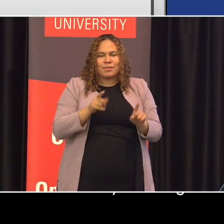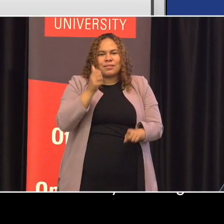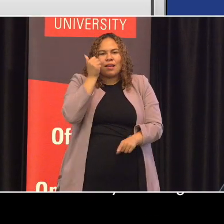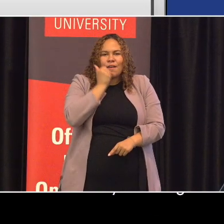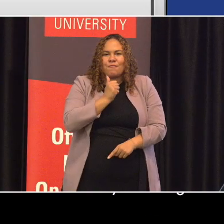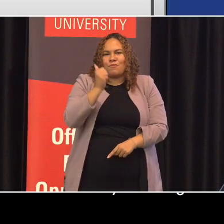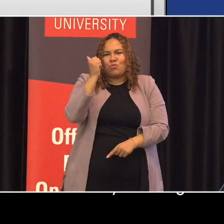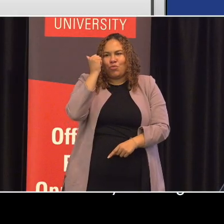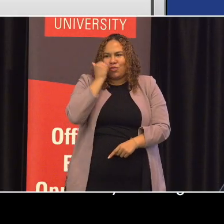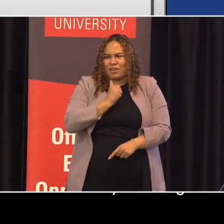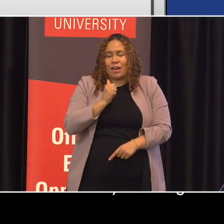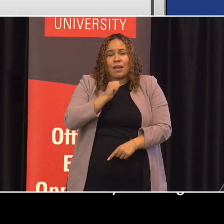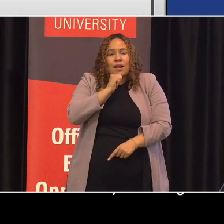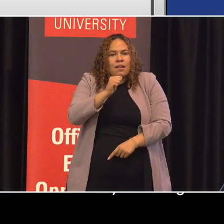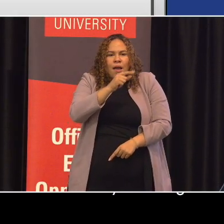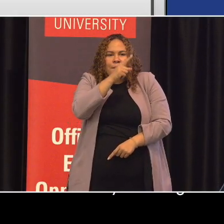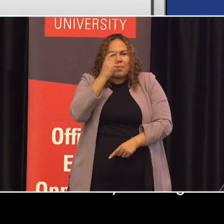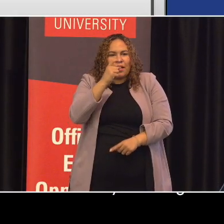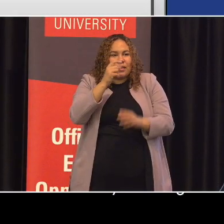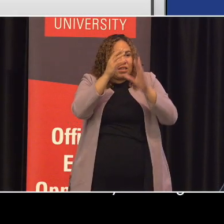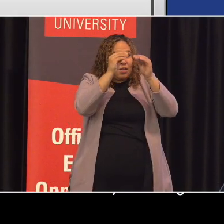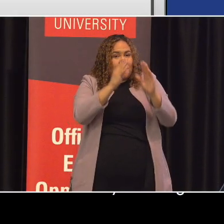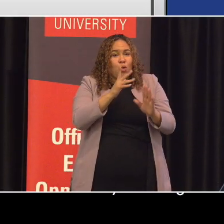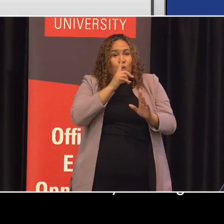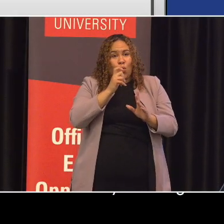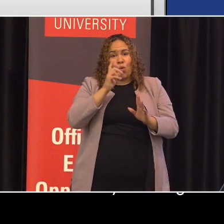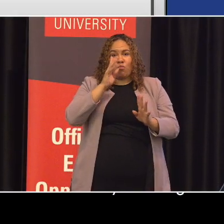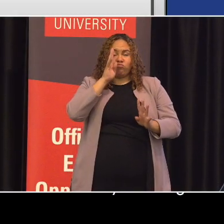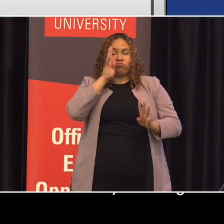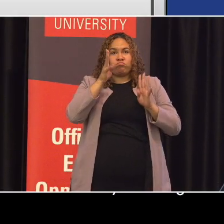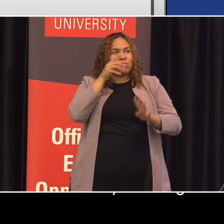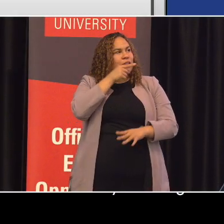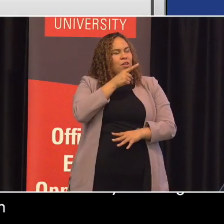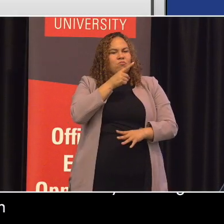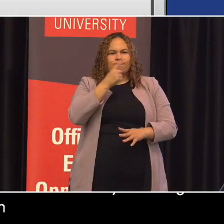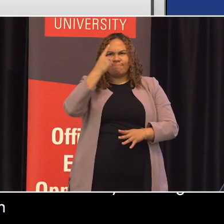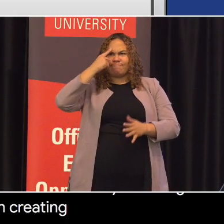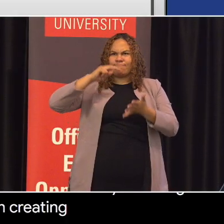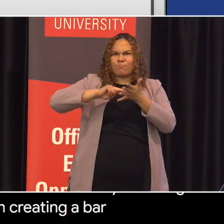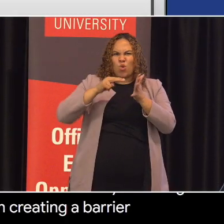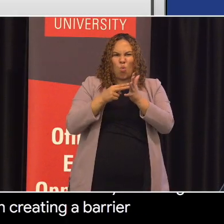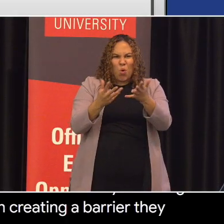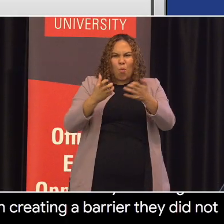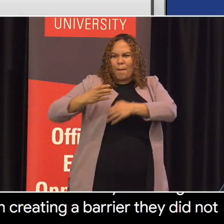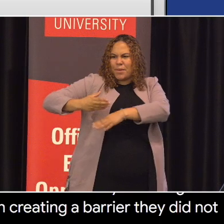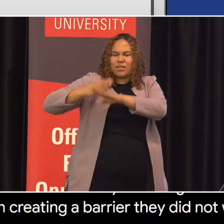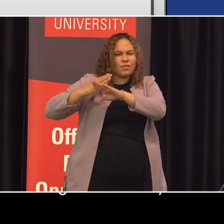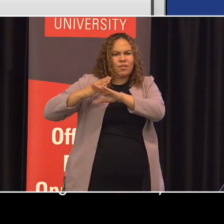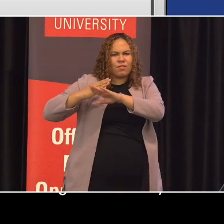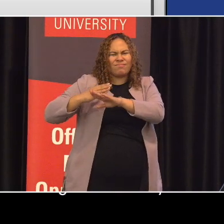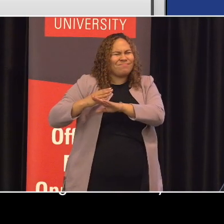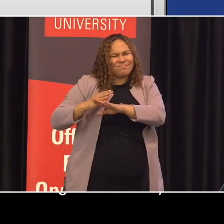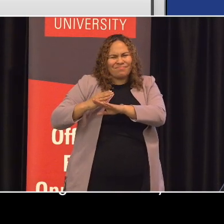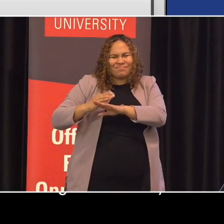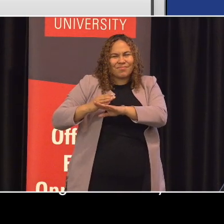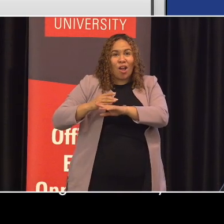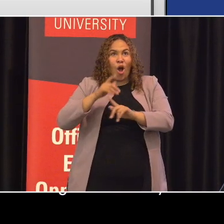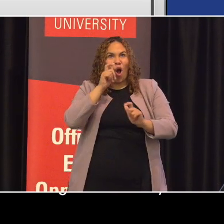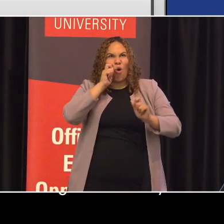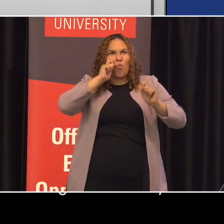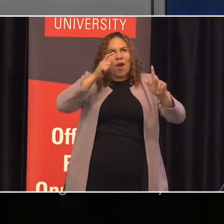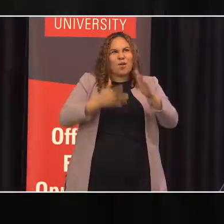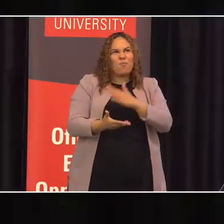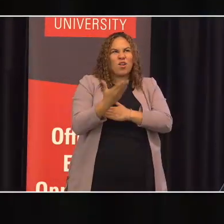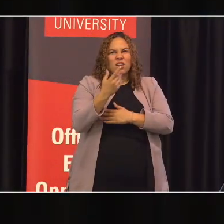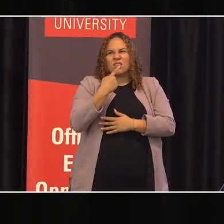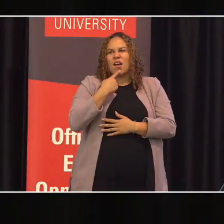Not because the professor that made that was intending on creating a barrier. They did not wake up that morning and say, oh, I'm going to